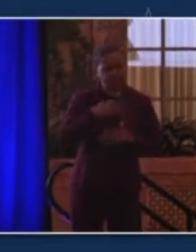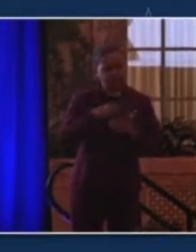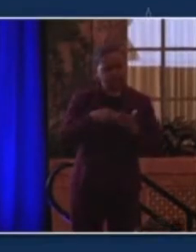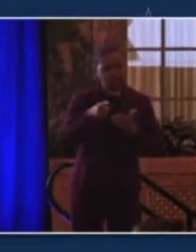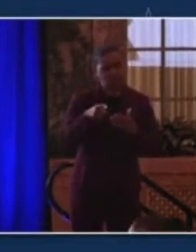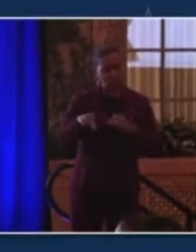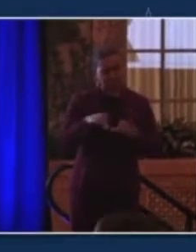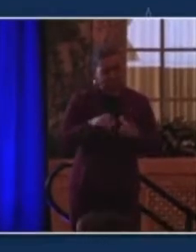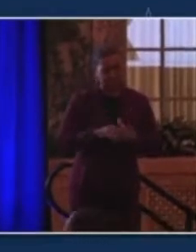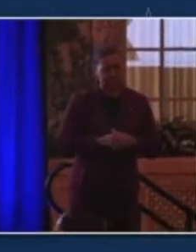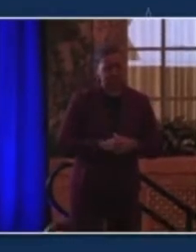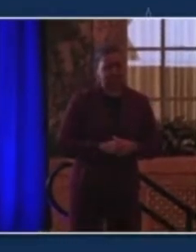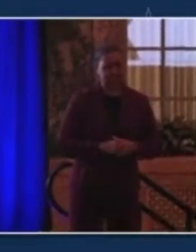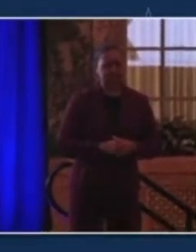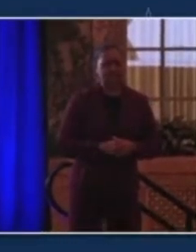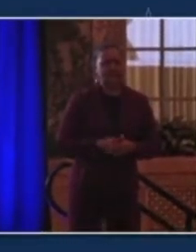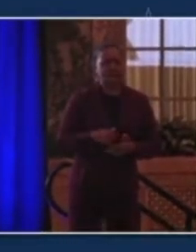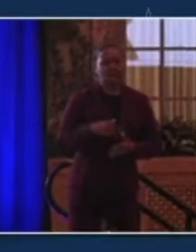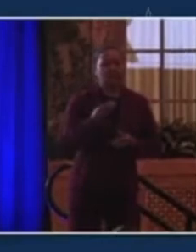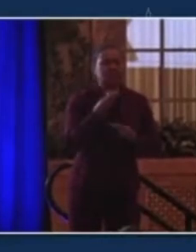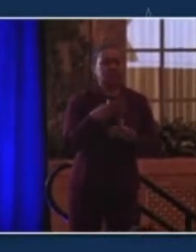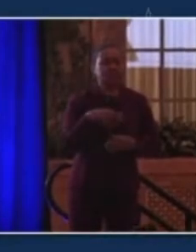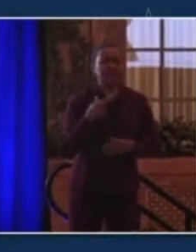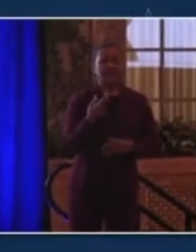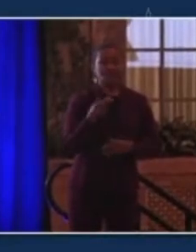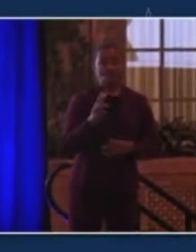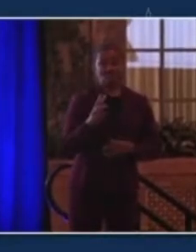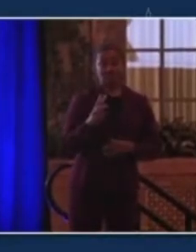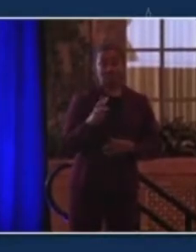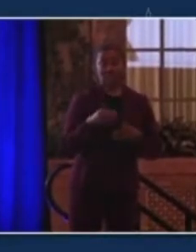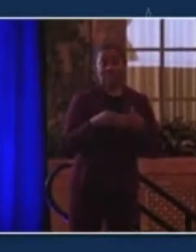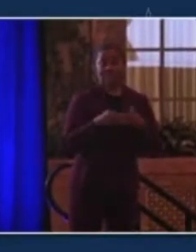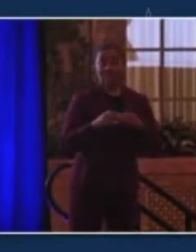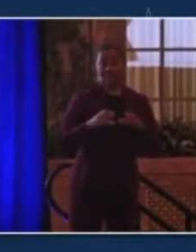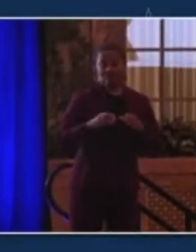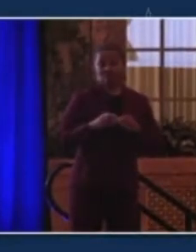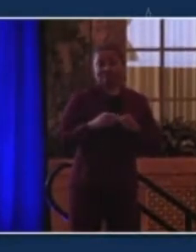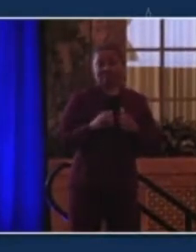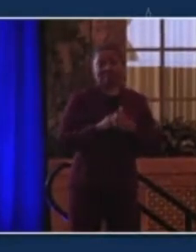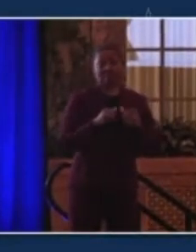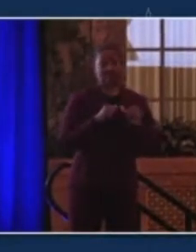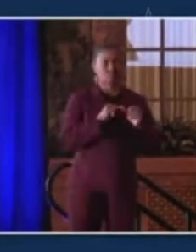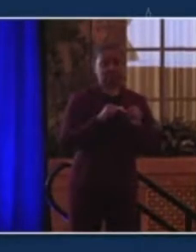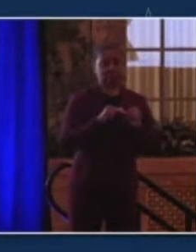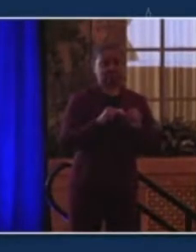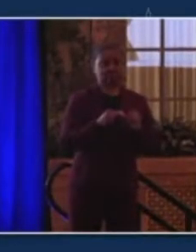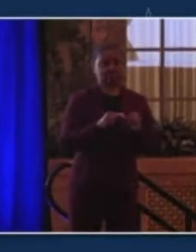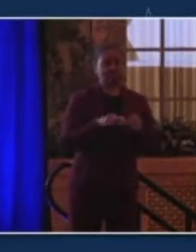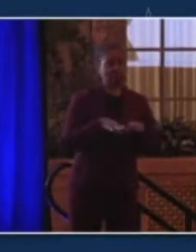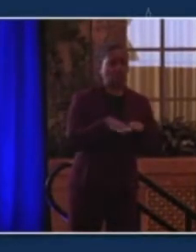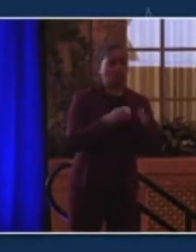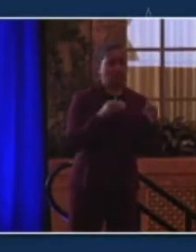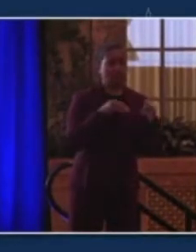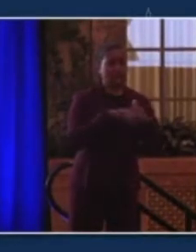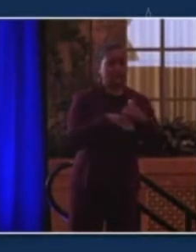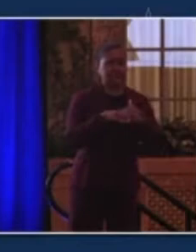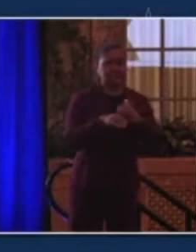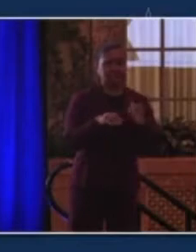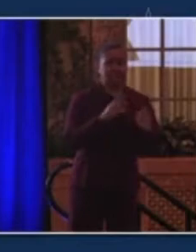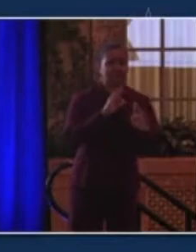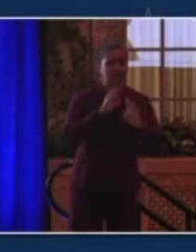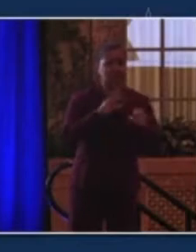did. Let me just say that Harold Washington led a movement that stood for open, accessible, and